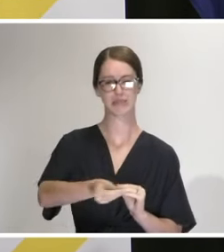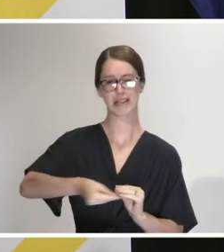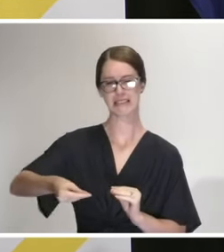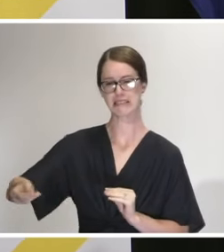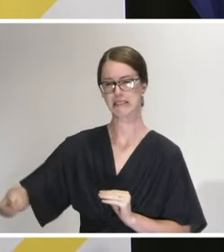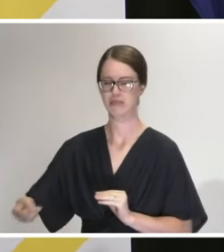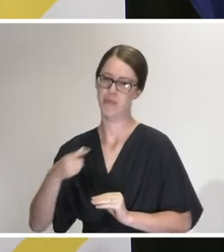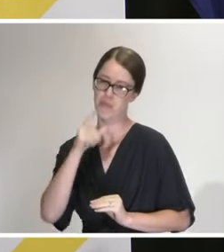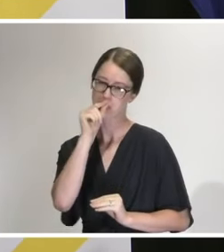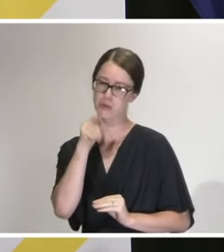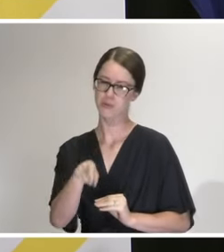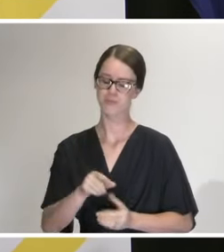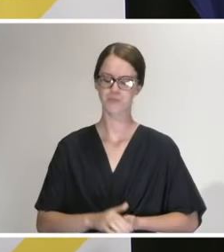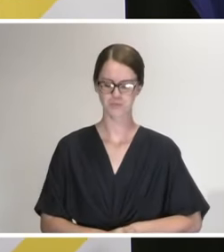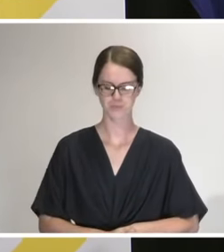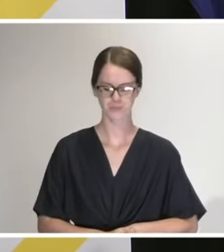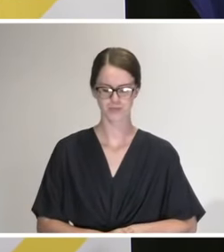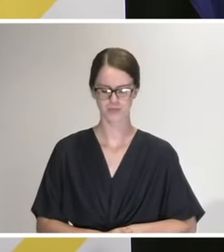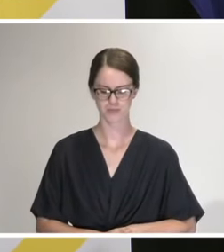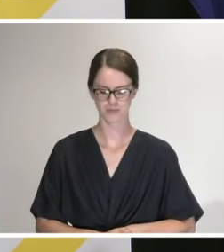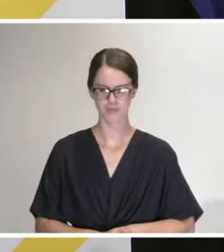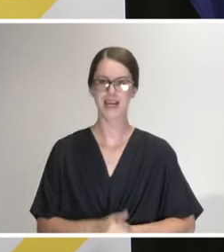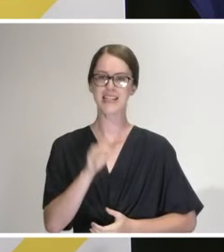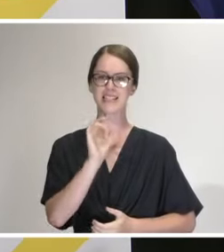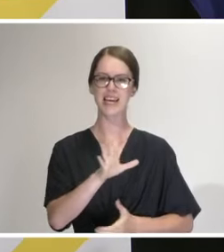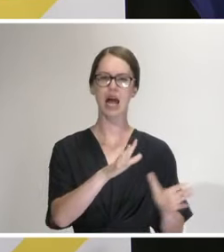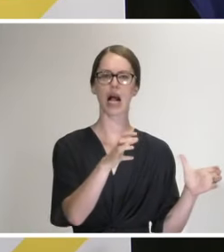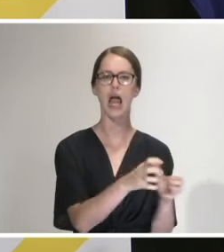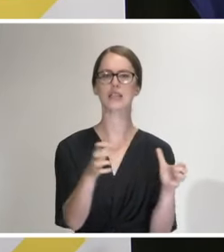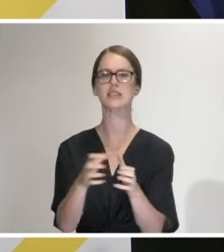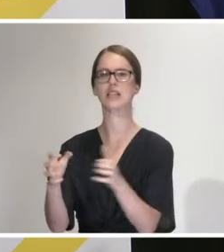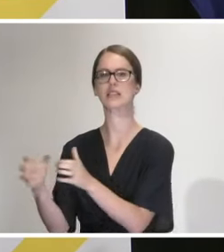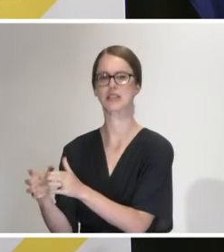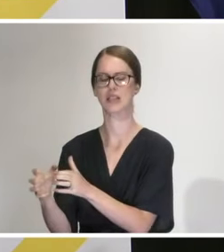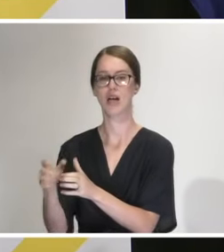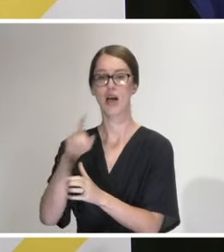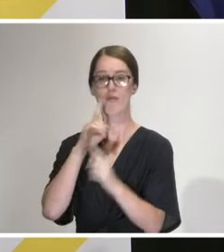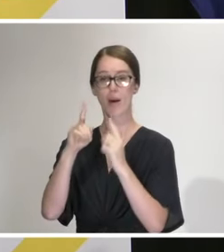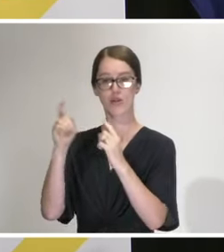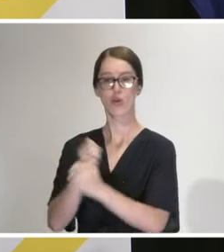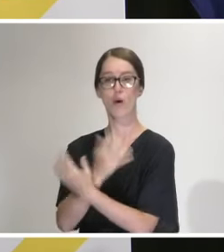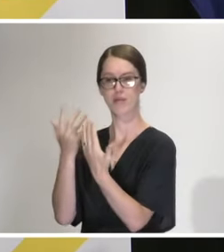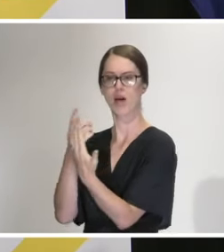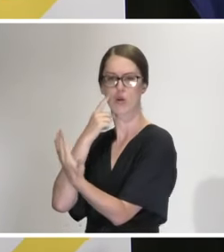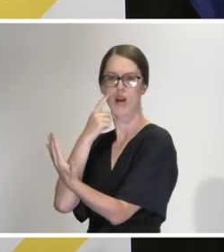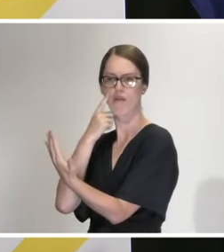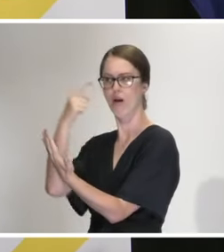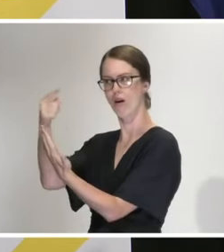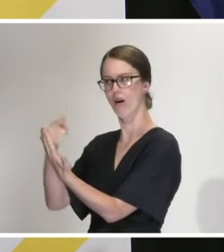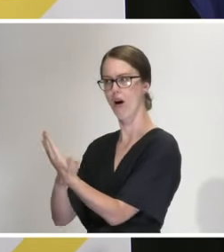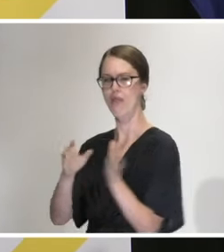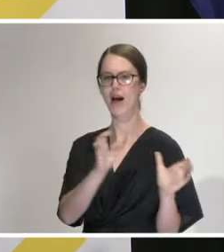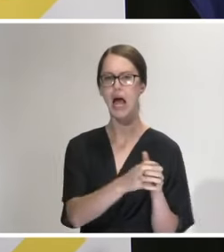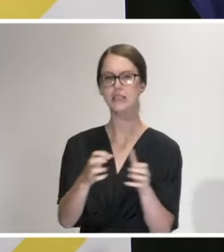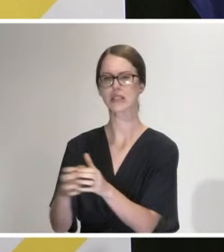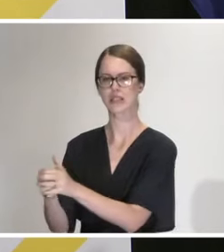transmission. We have 10 significant clusters, and there will be an update on our website around the clusters, but just the